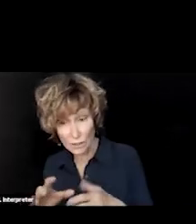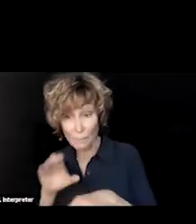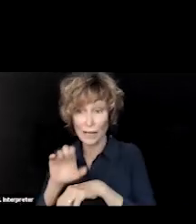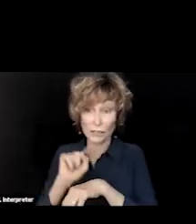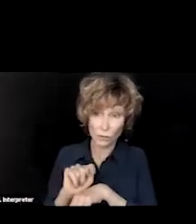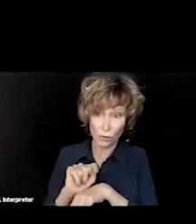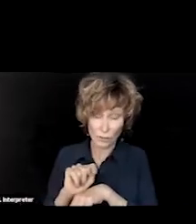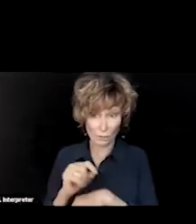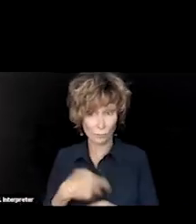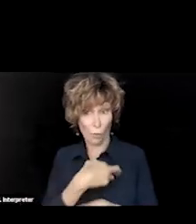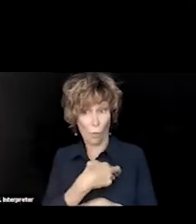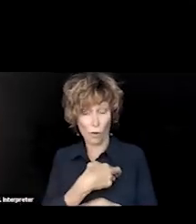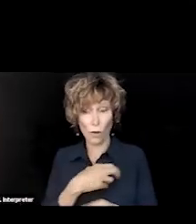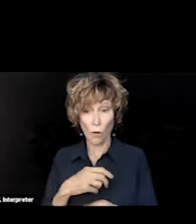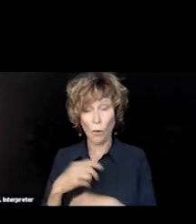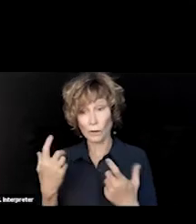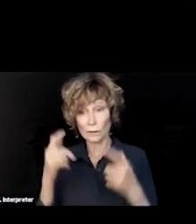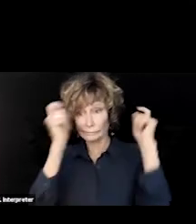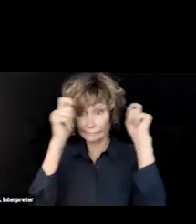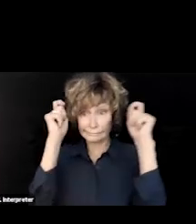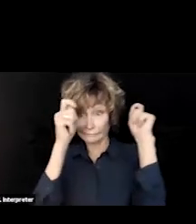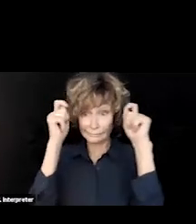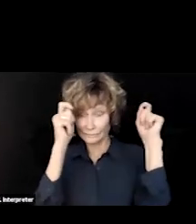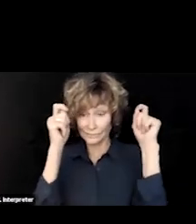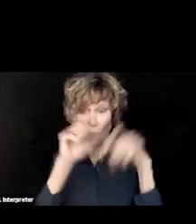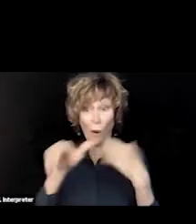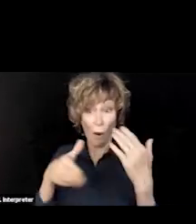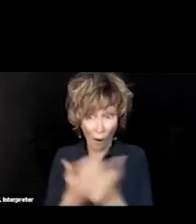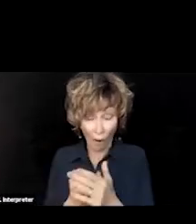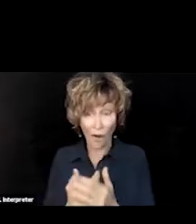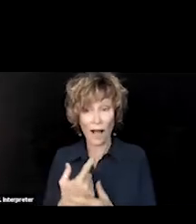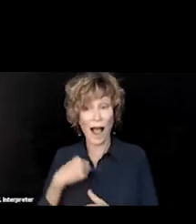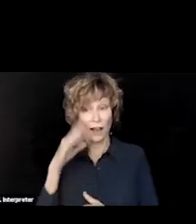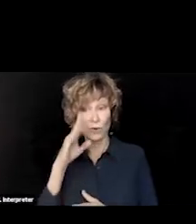hat, or my citizen hat, I think the answer is yes.